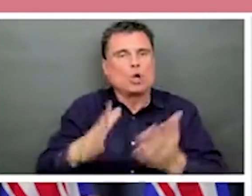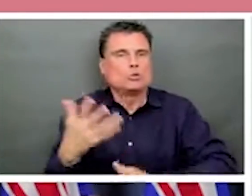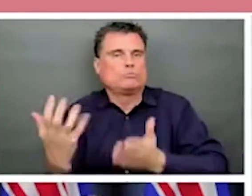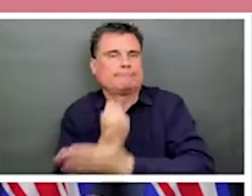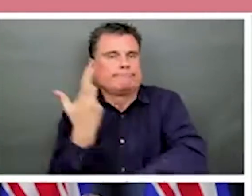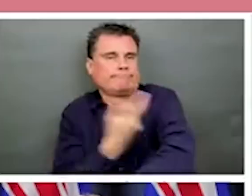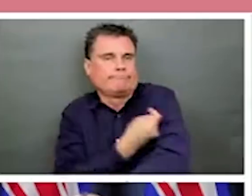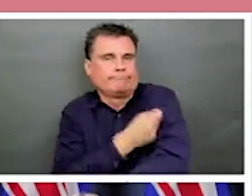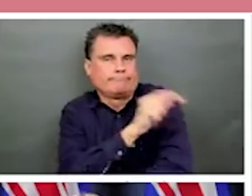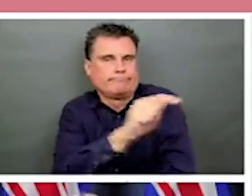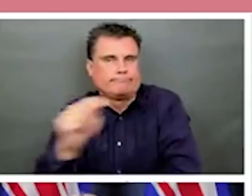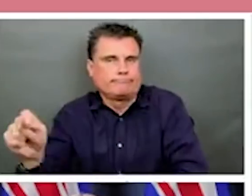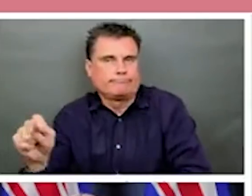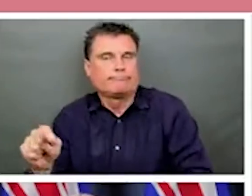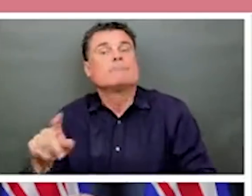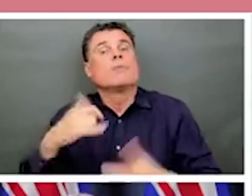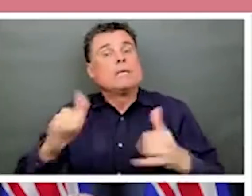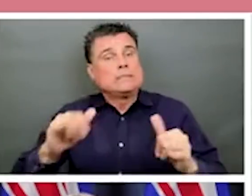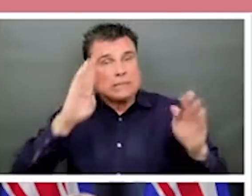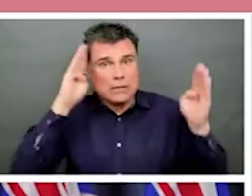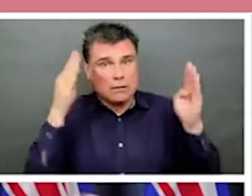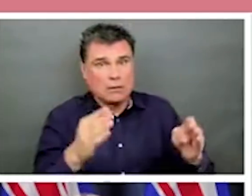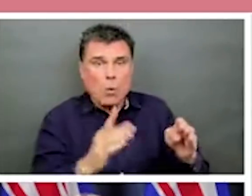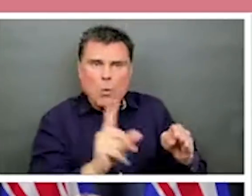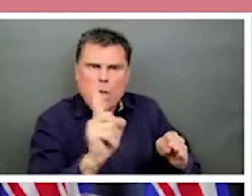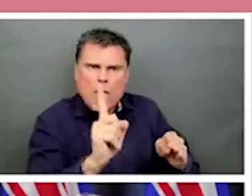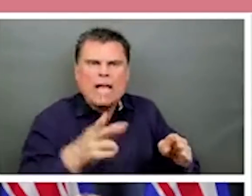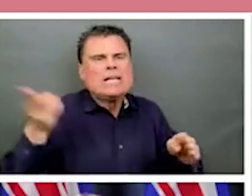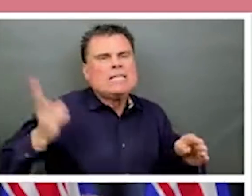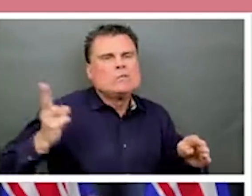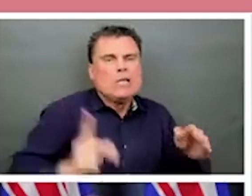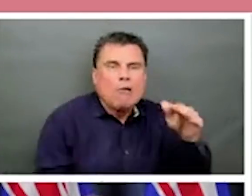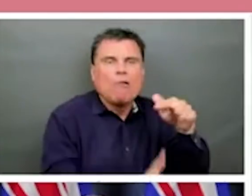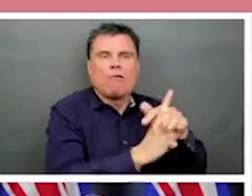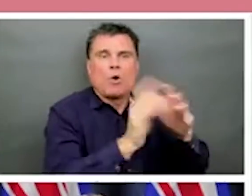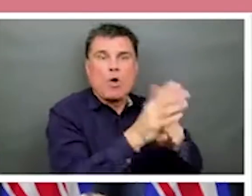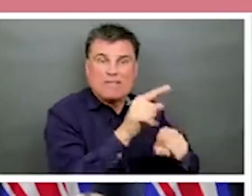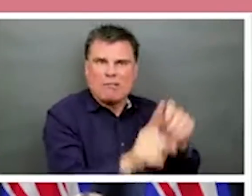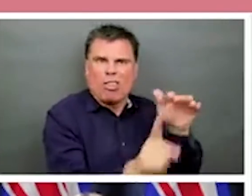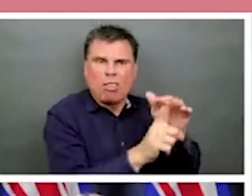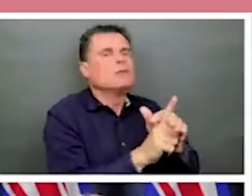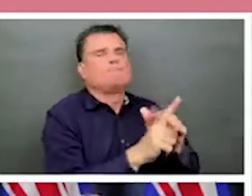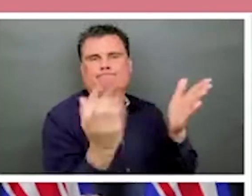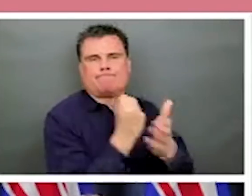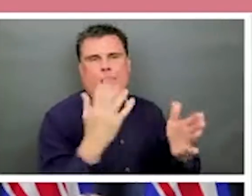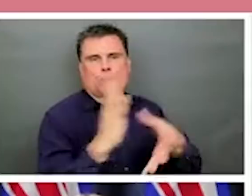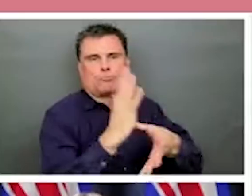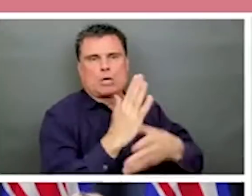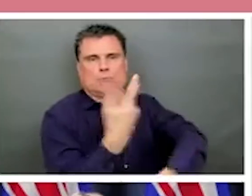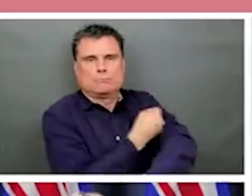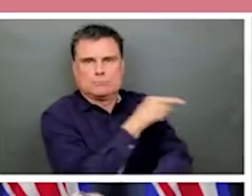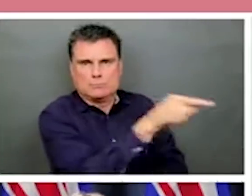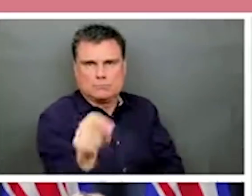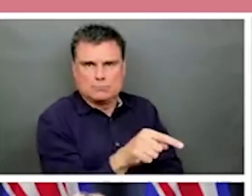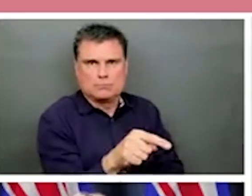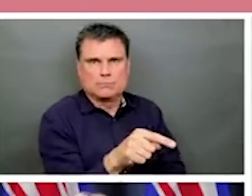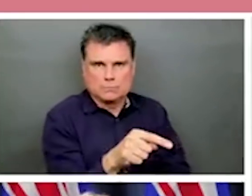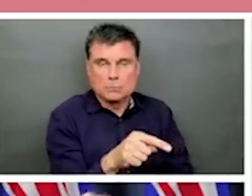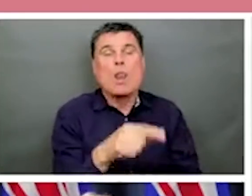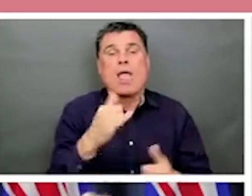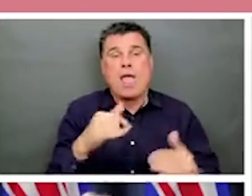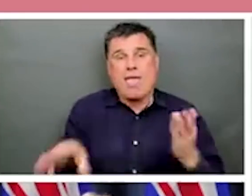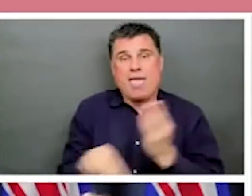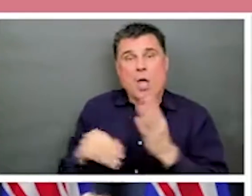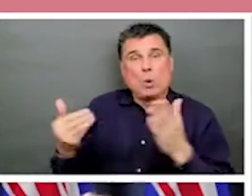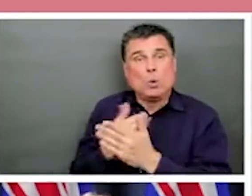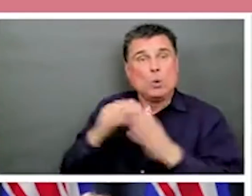will continue. All of the important things that we're looking at is all of our data needs to be entered into